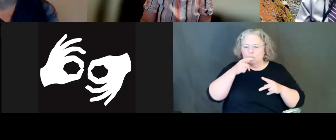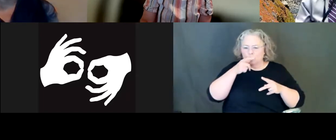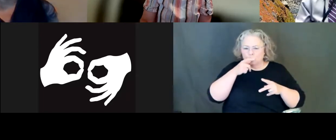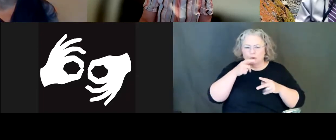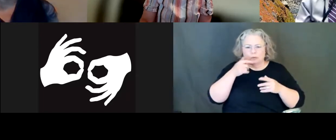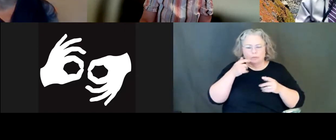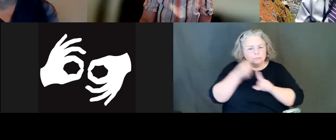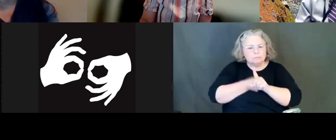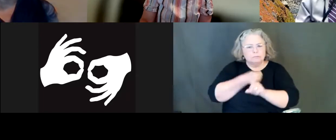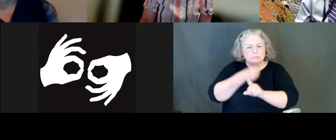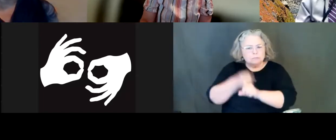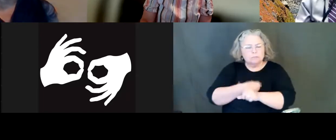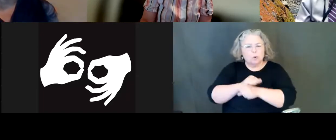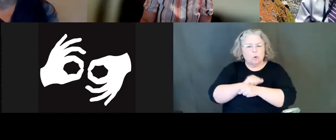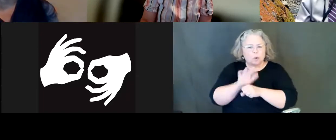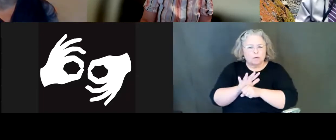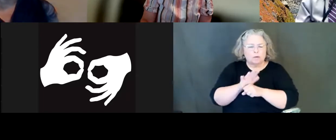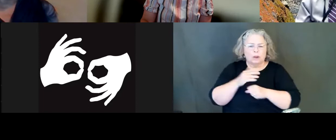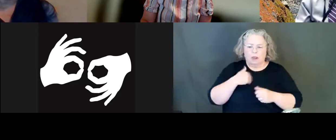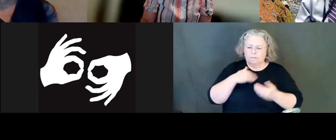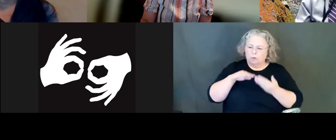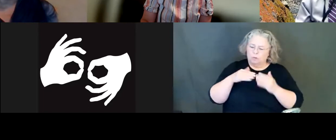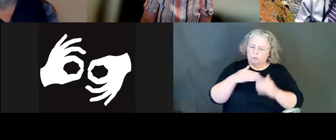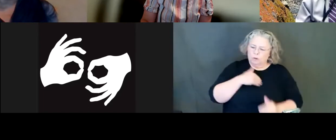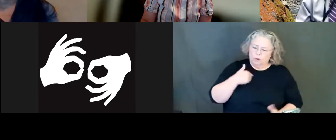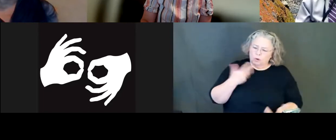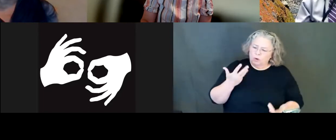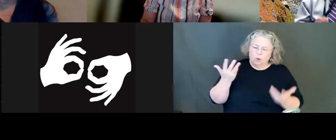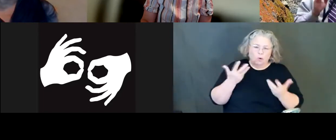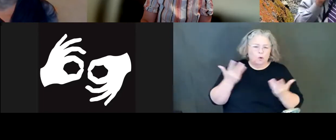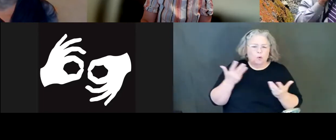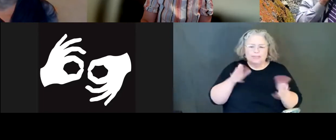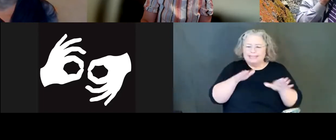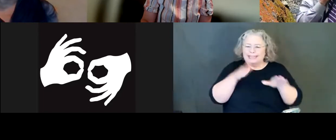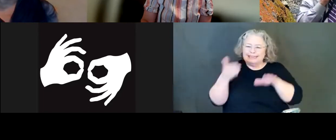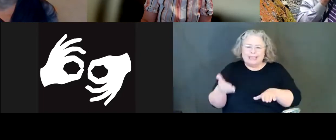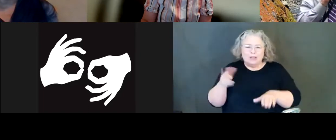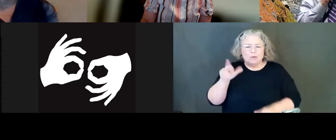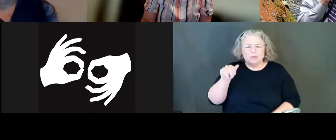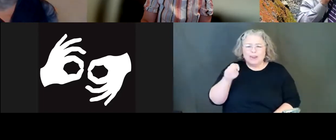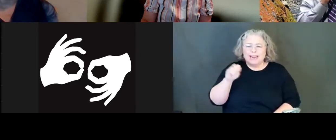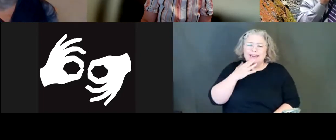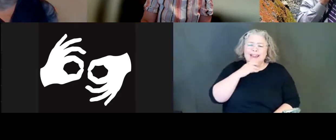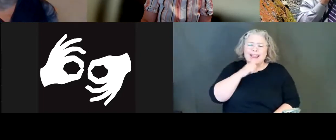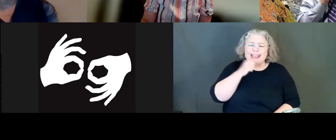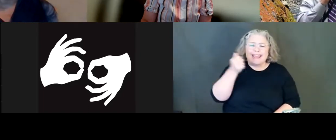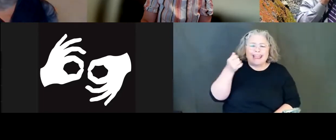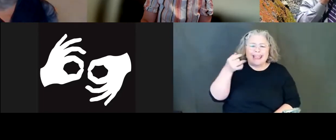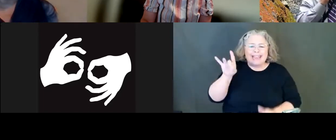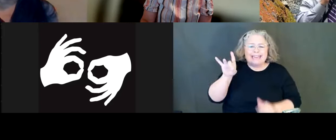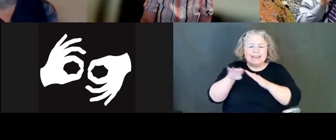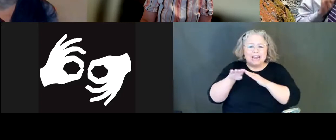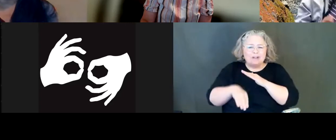COVID. We have a community member that wants to know what is the death rate for ages 18 and